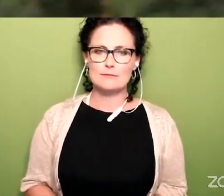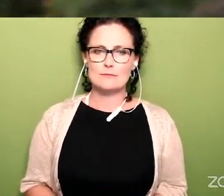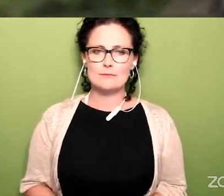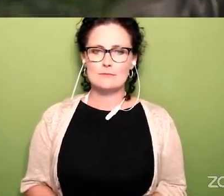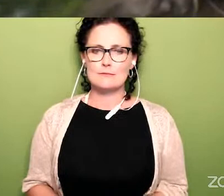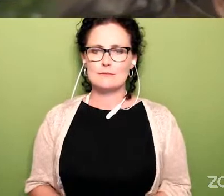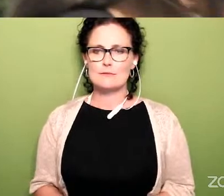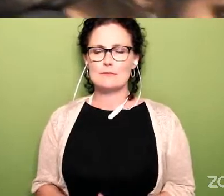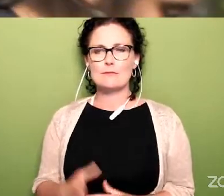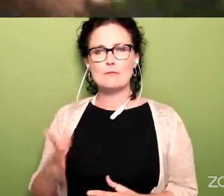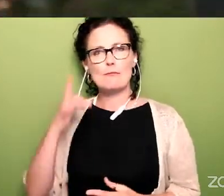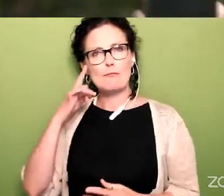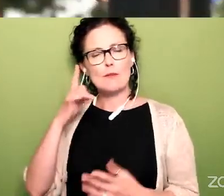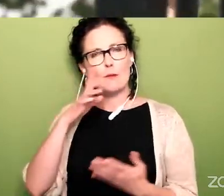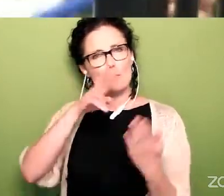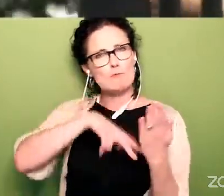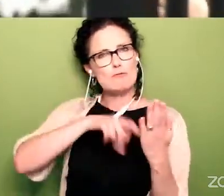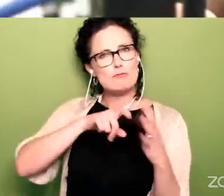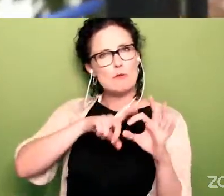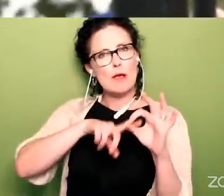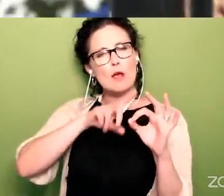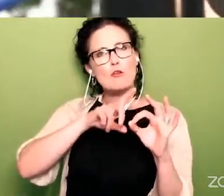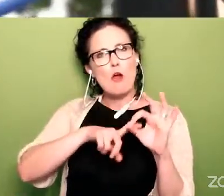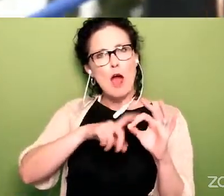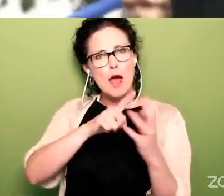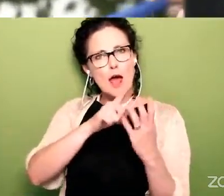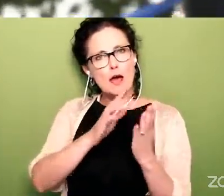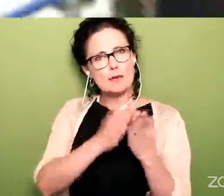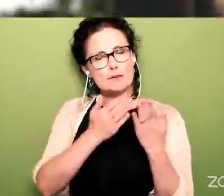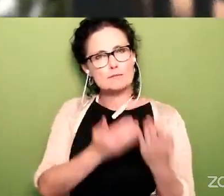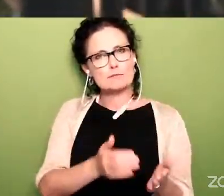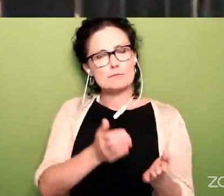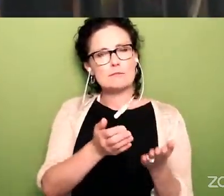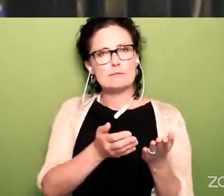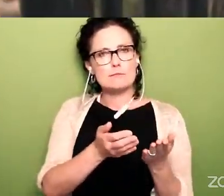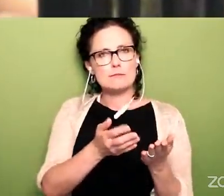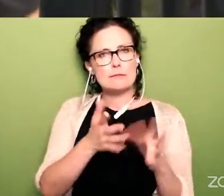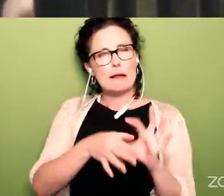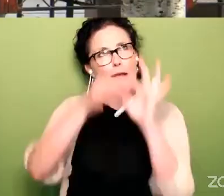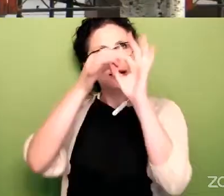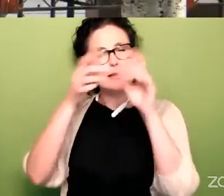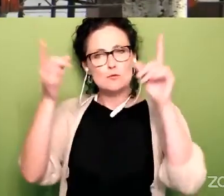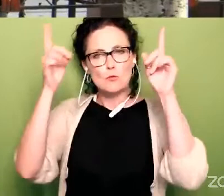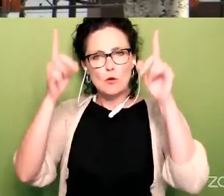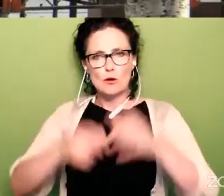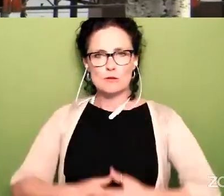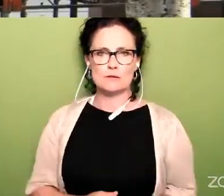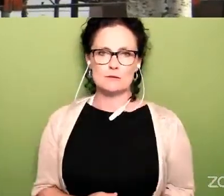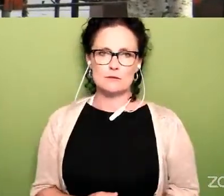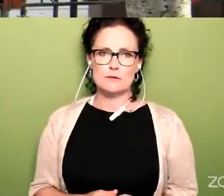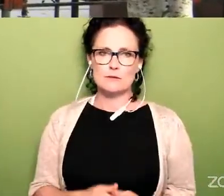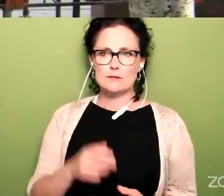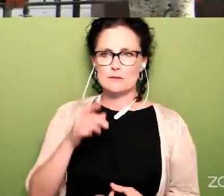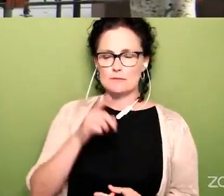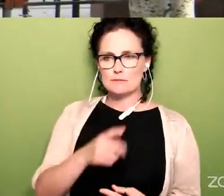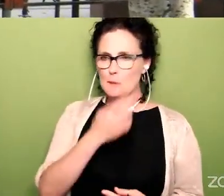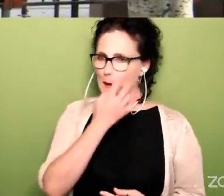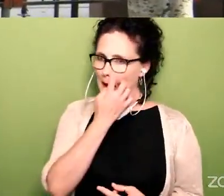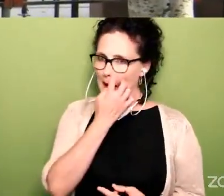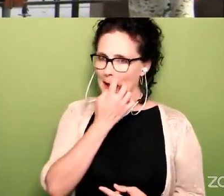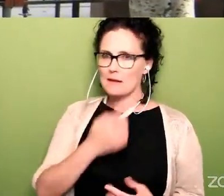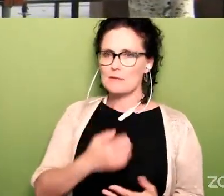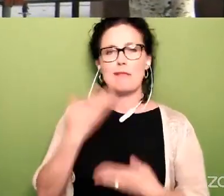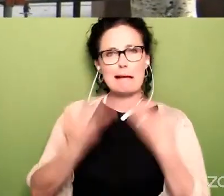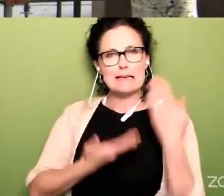her God. Prayer to Saskia is reading because it helps her escape reality. Prayer to Nell is drawing because it's one of